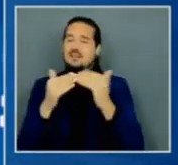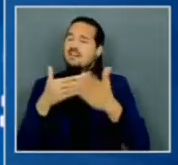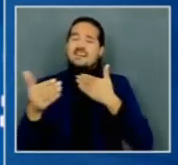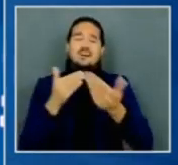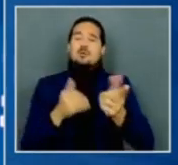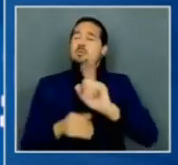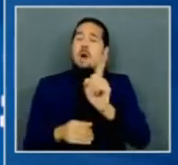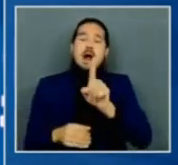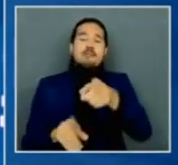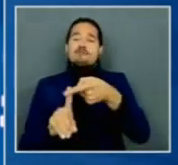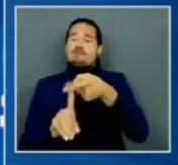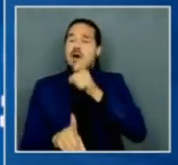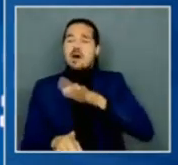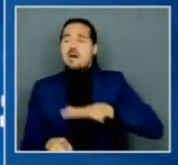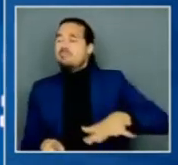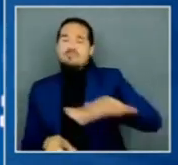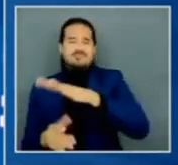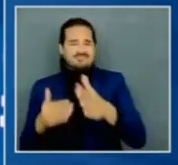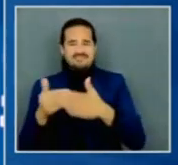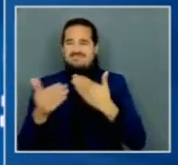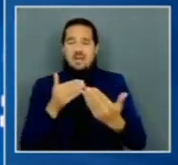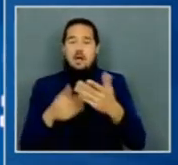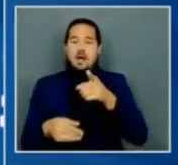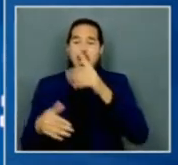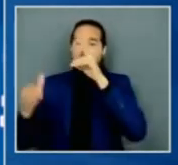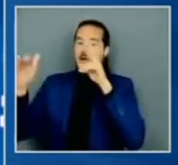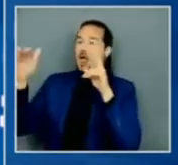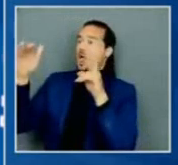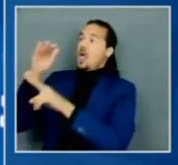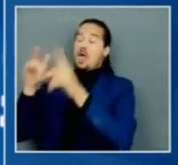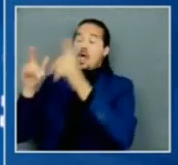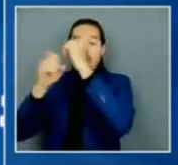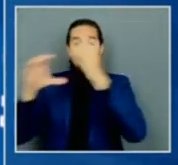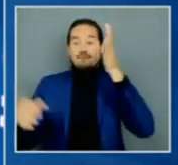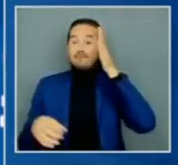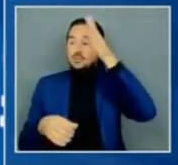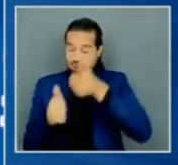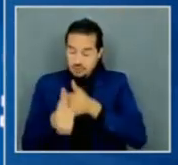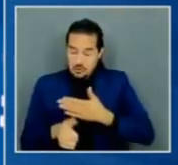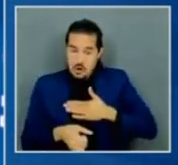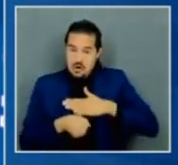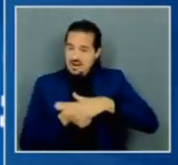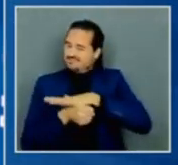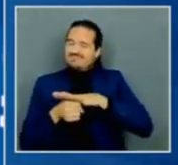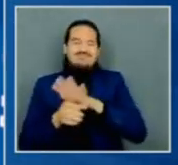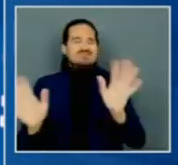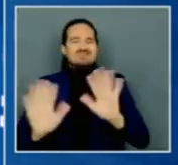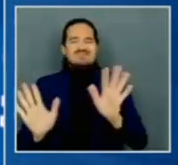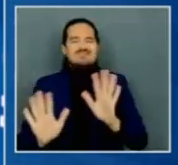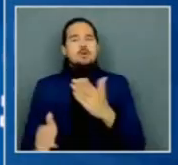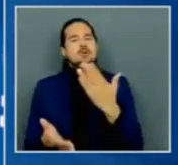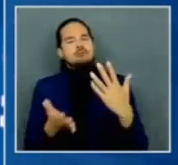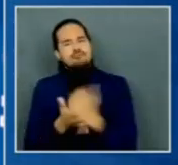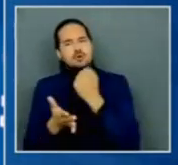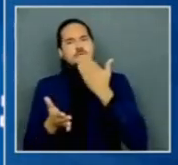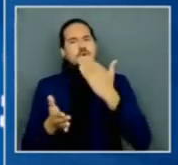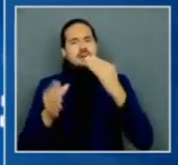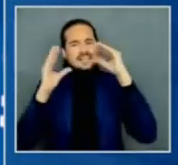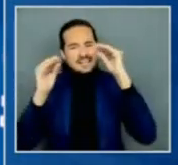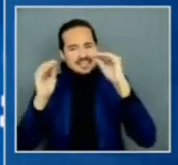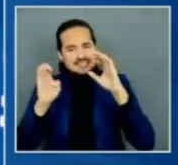everyone, so zip code doesn't determine your access to a good job, a good school, a good education, and health